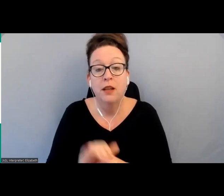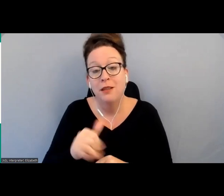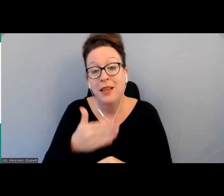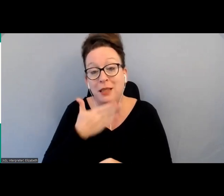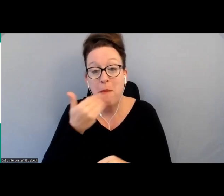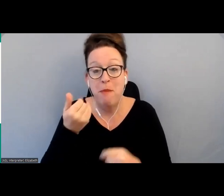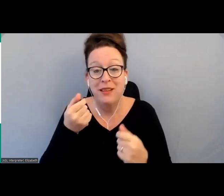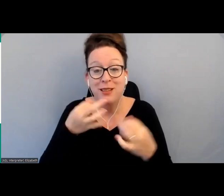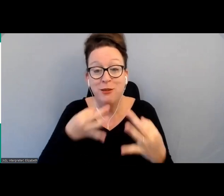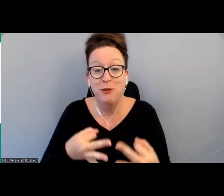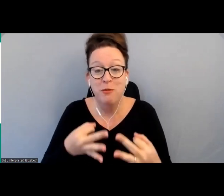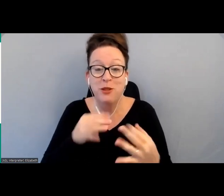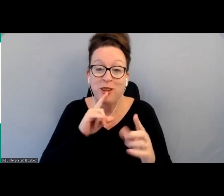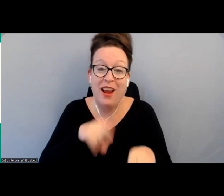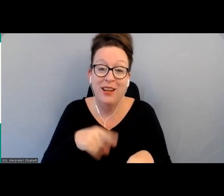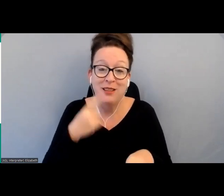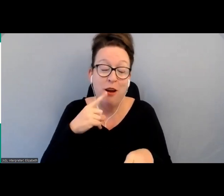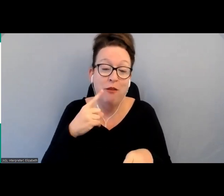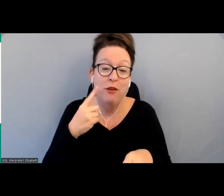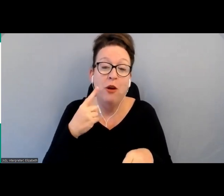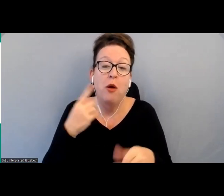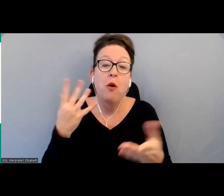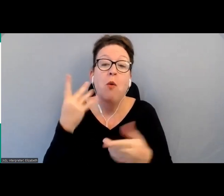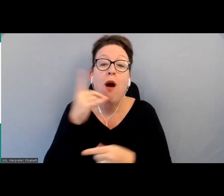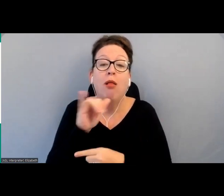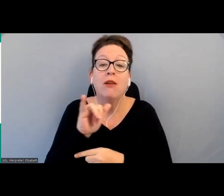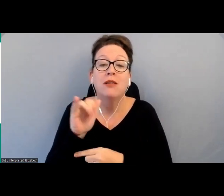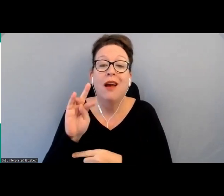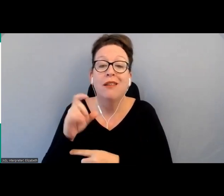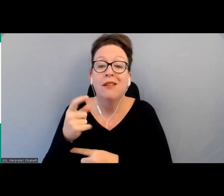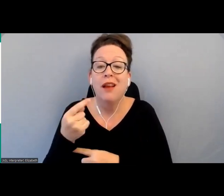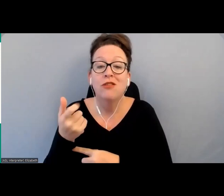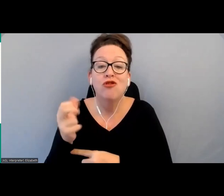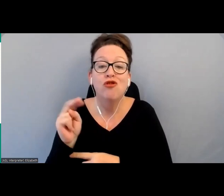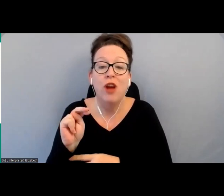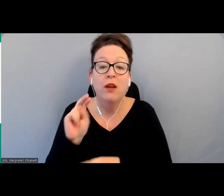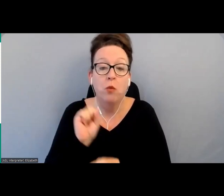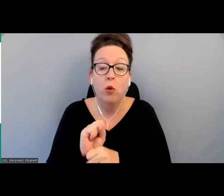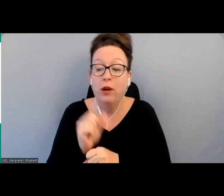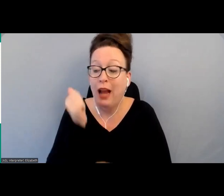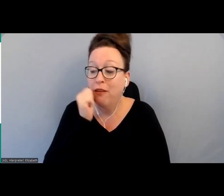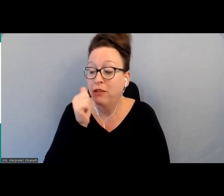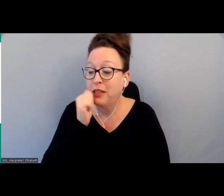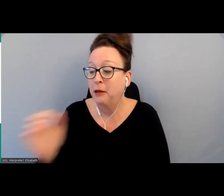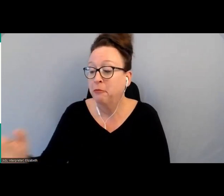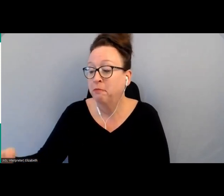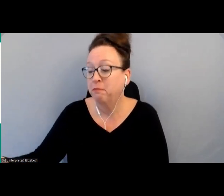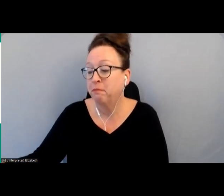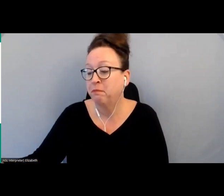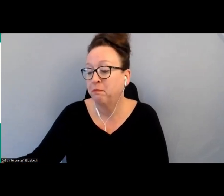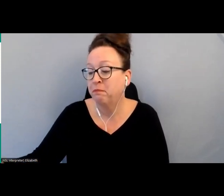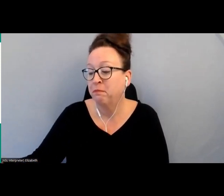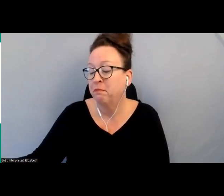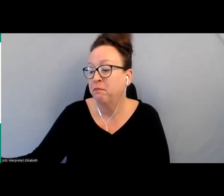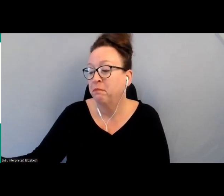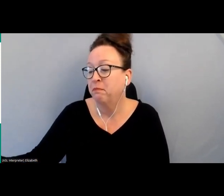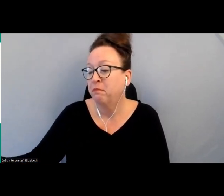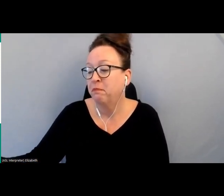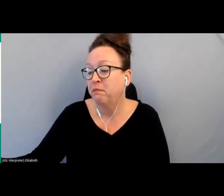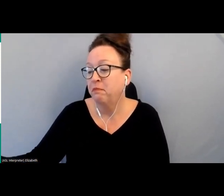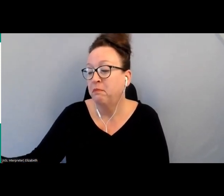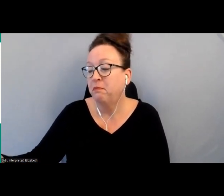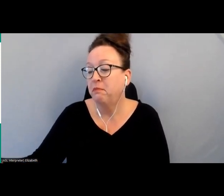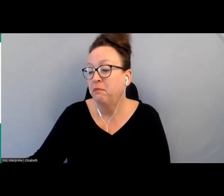best description of what NextGen work is looking like day to day. Okay. So there was a question on how